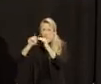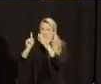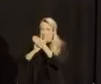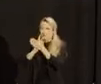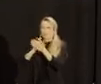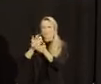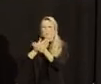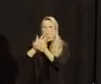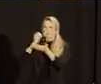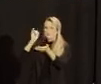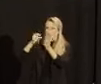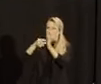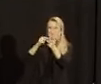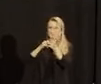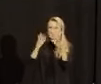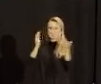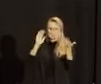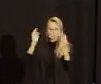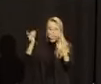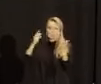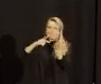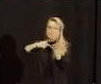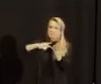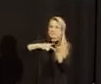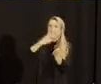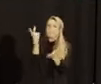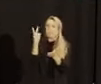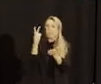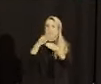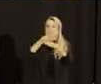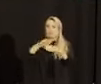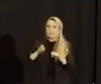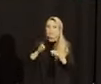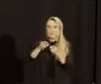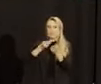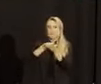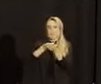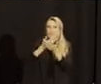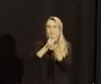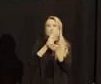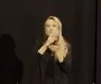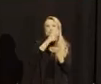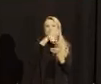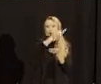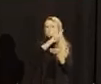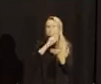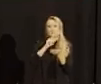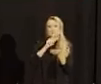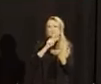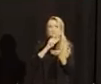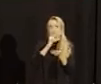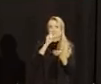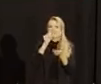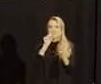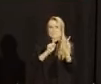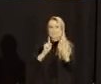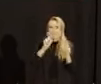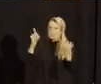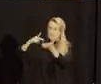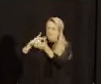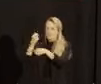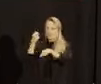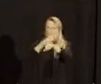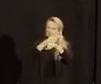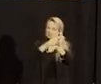That is double the average wage of non-disabled people in the United States. Now, here's the issue. We are